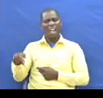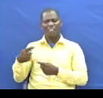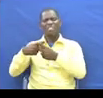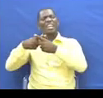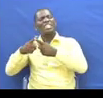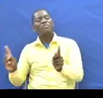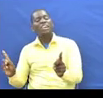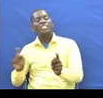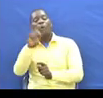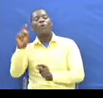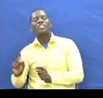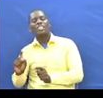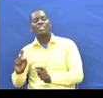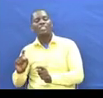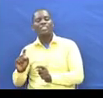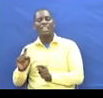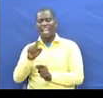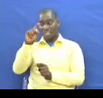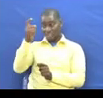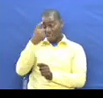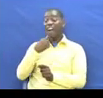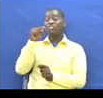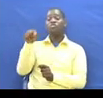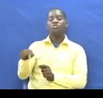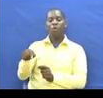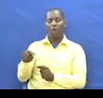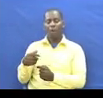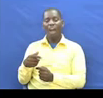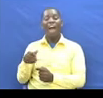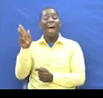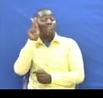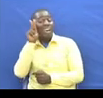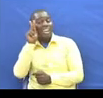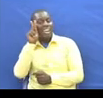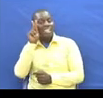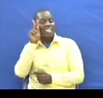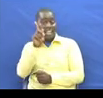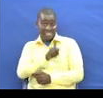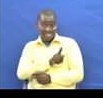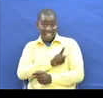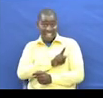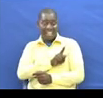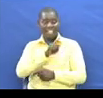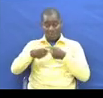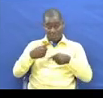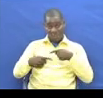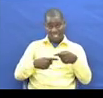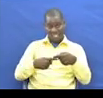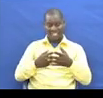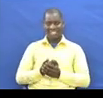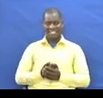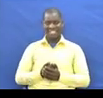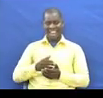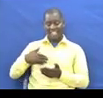2.1. There are about 5 different questions. Attempt them at your home and ask your brother, your father, your parents when they get